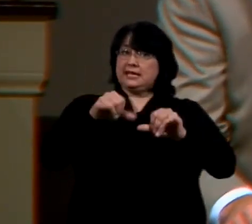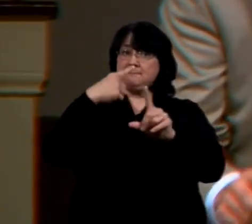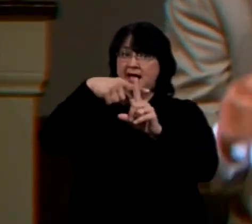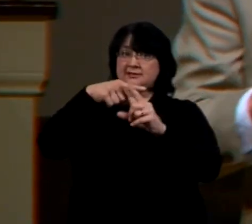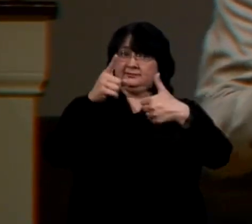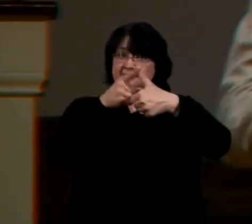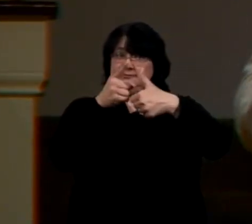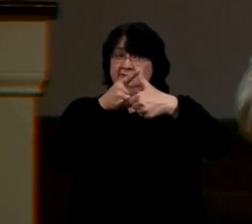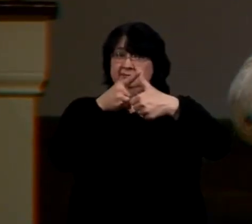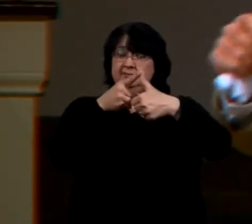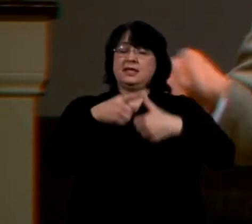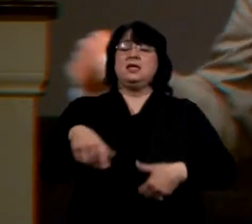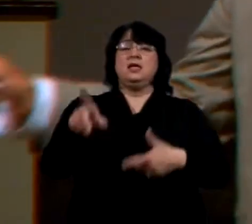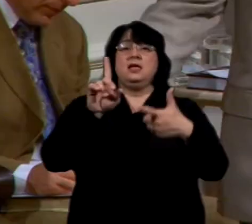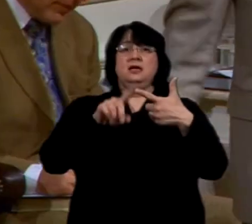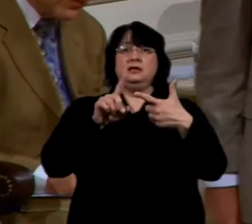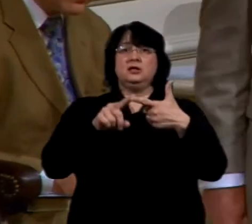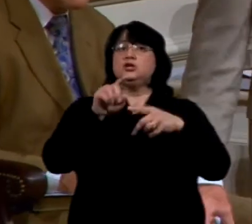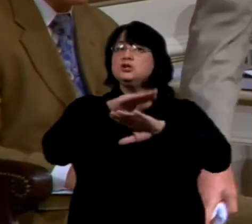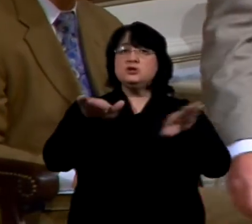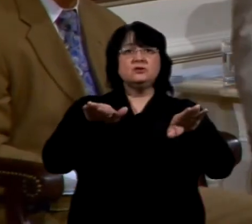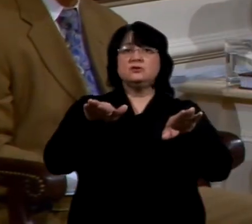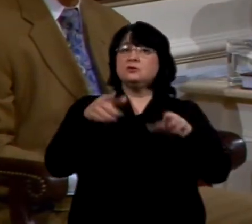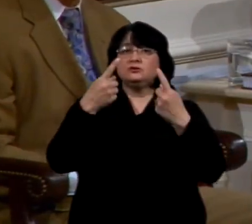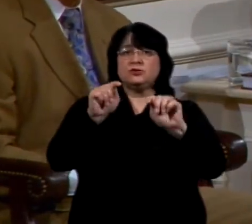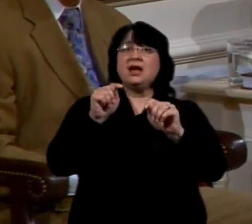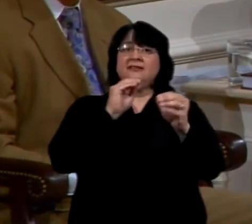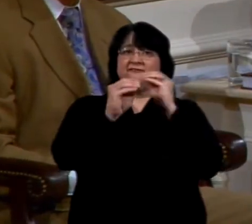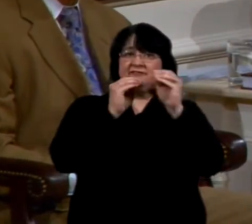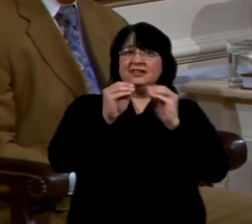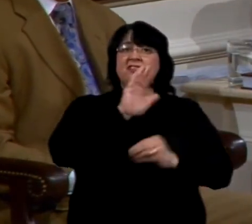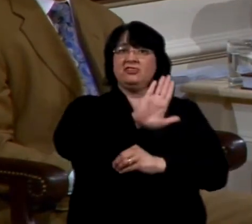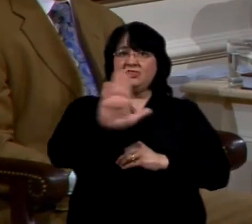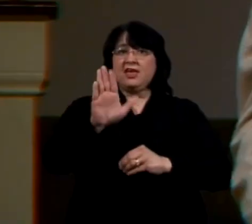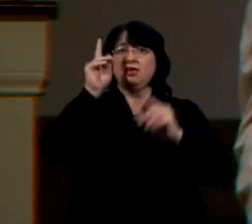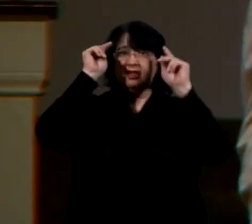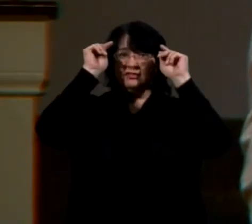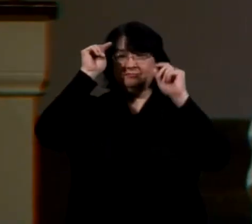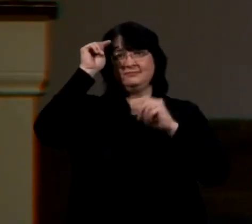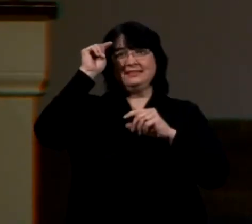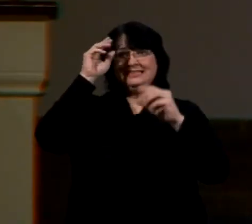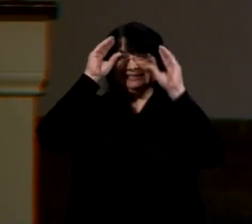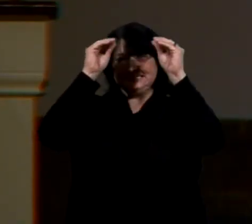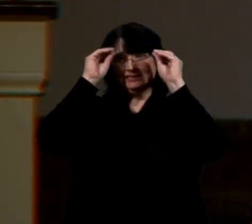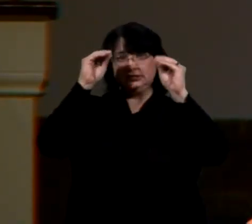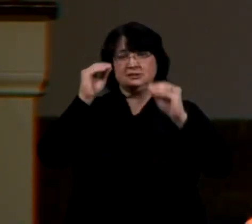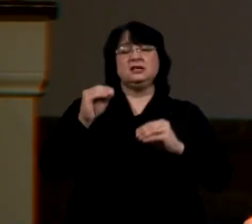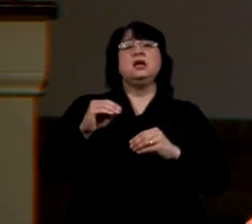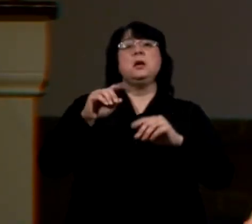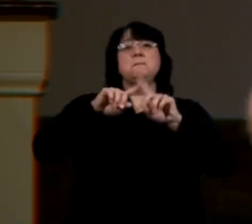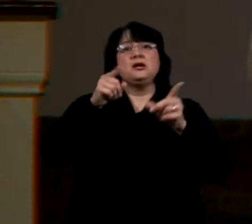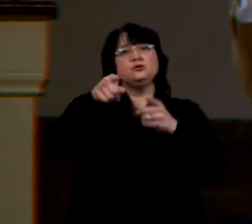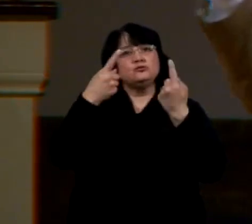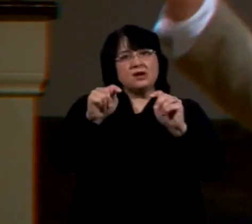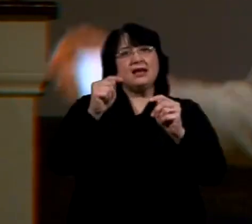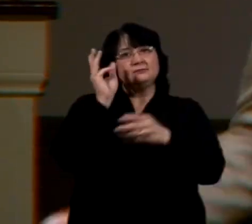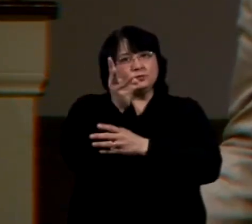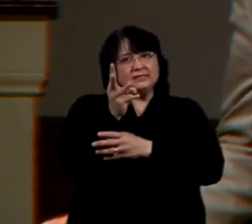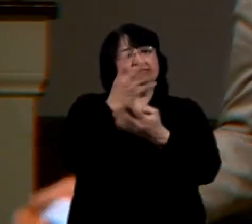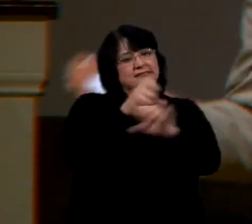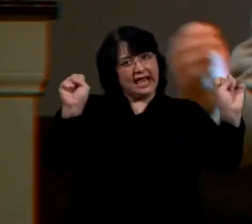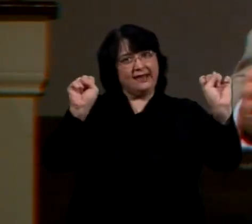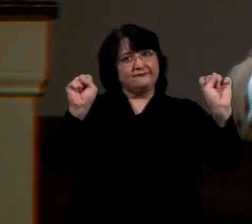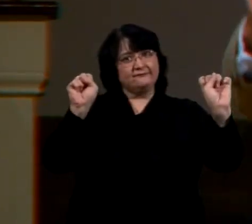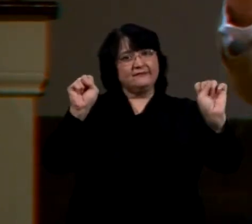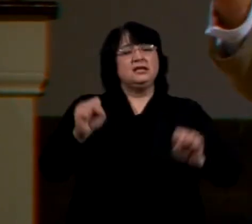me. You're not there to straighten their theology, but to get them saved. We got to get them